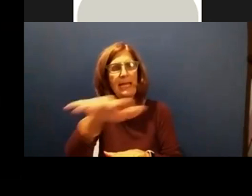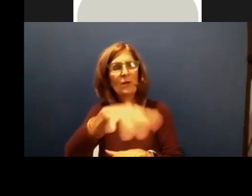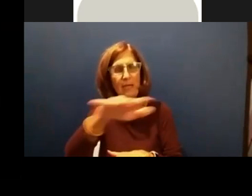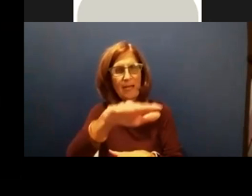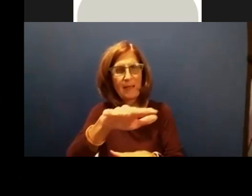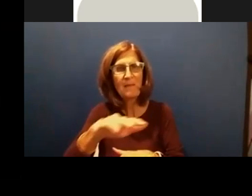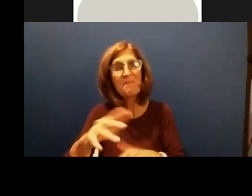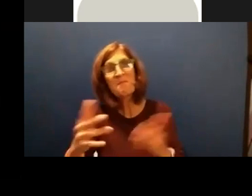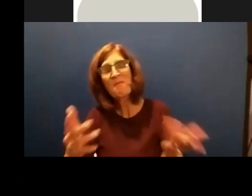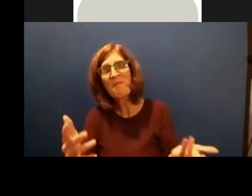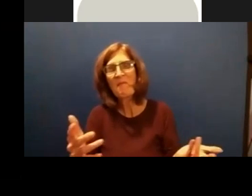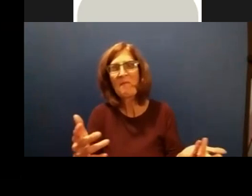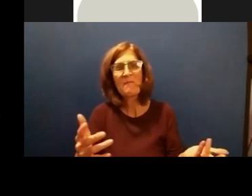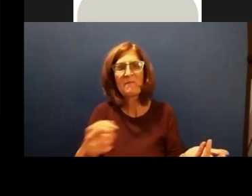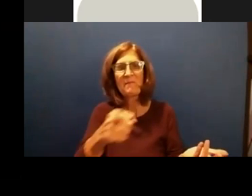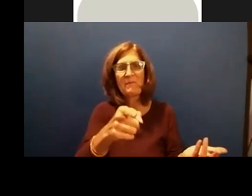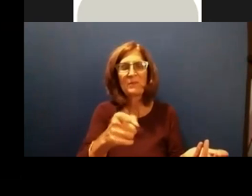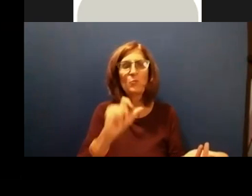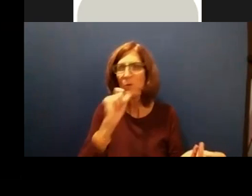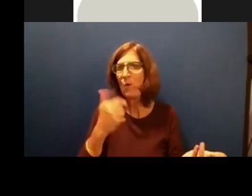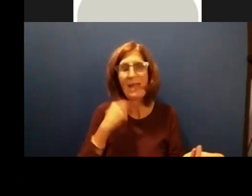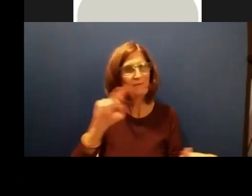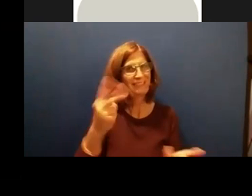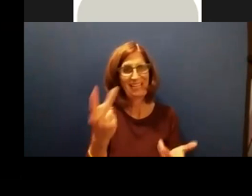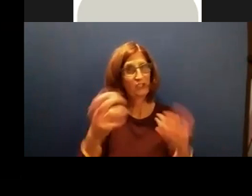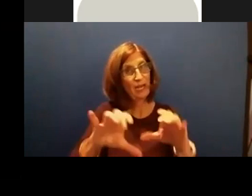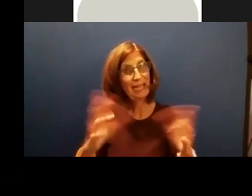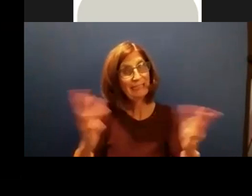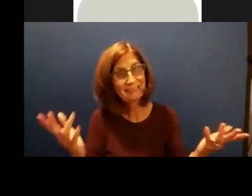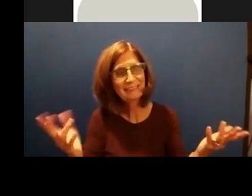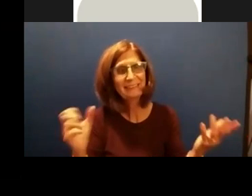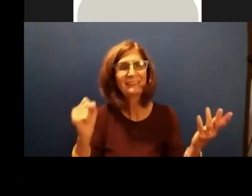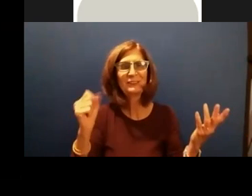bluntly, we're not going to get a chance to redo this. So,